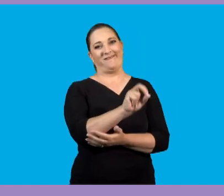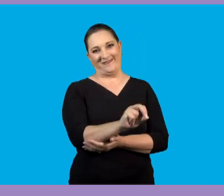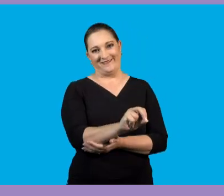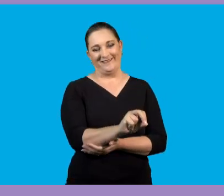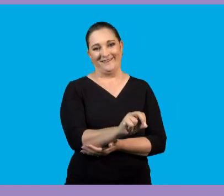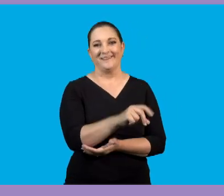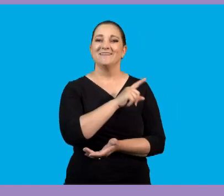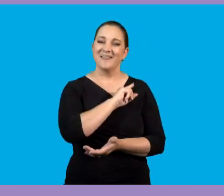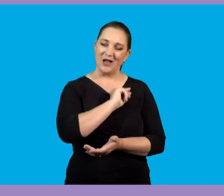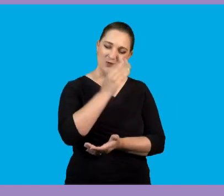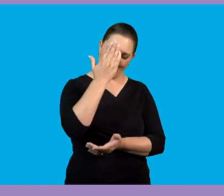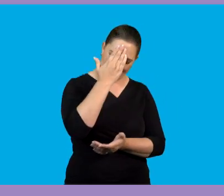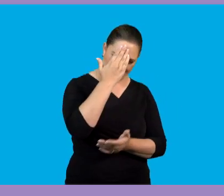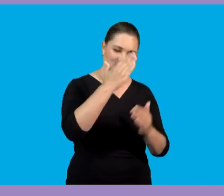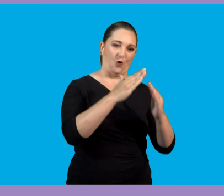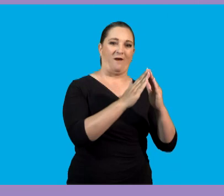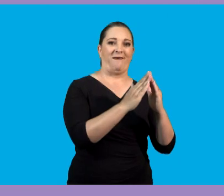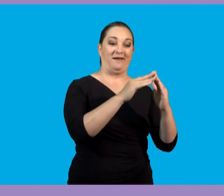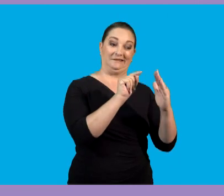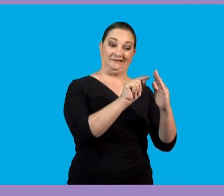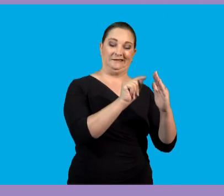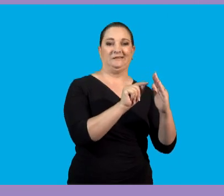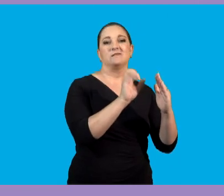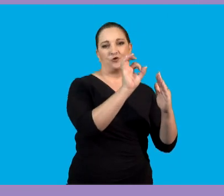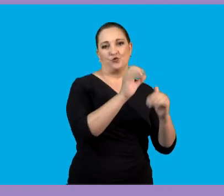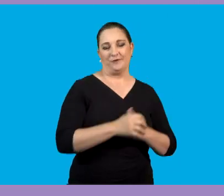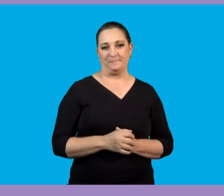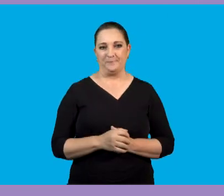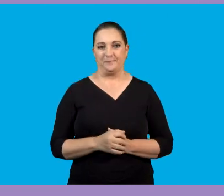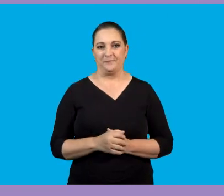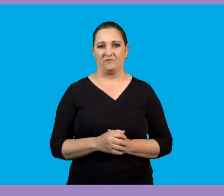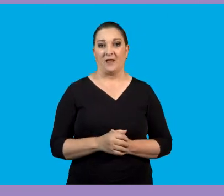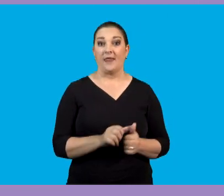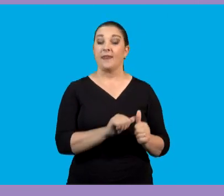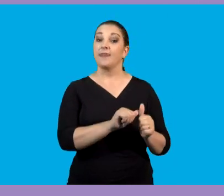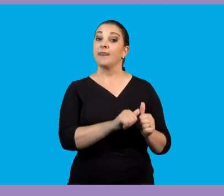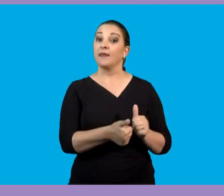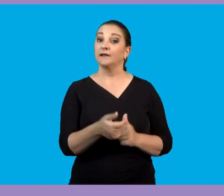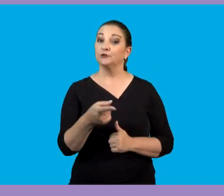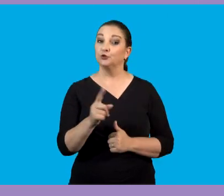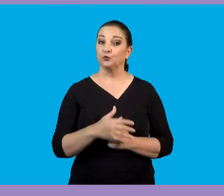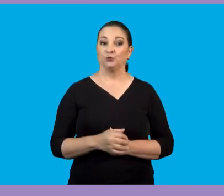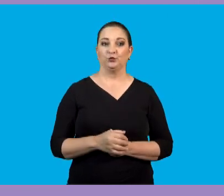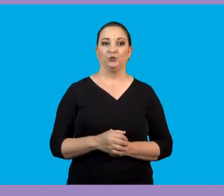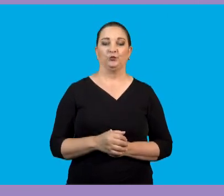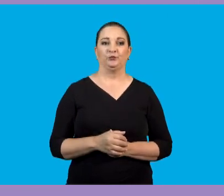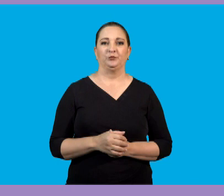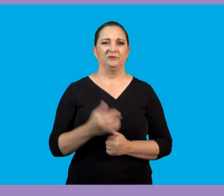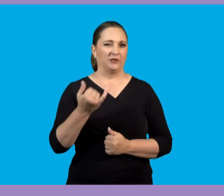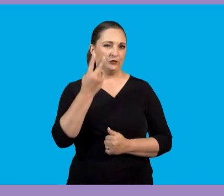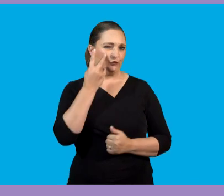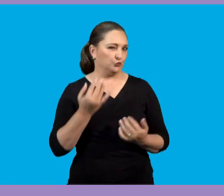is 180 degrees. Let's move on to the next triangle, and this is this